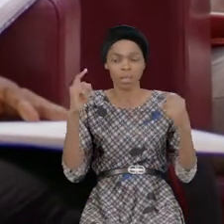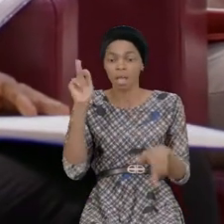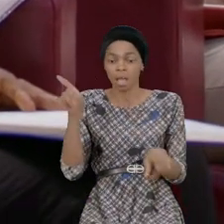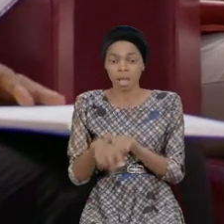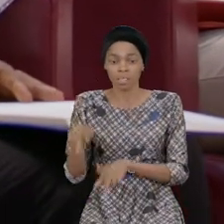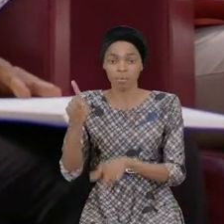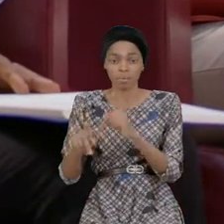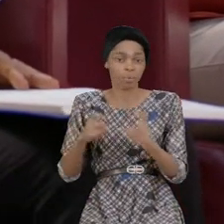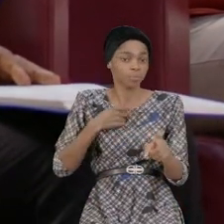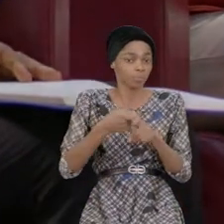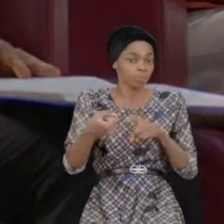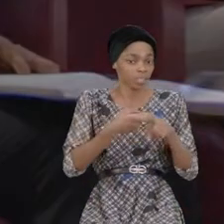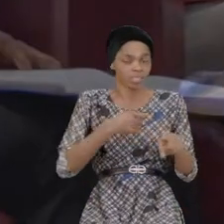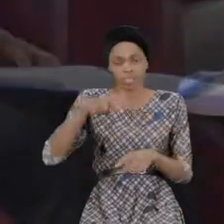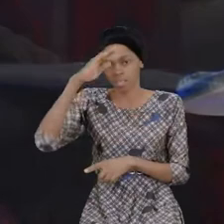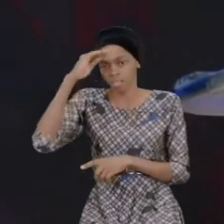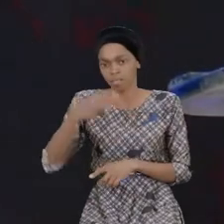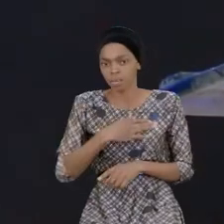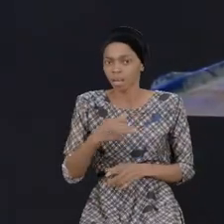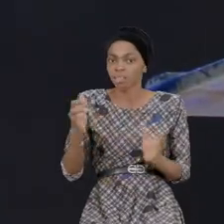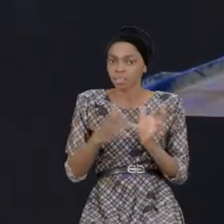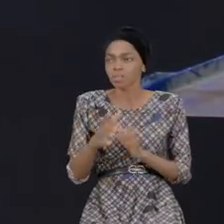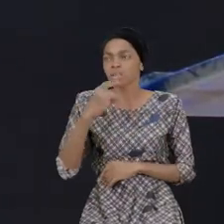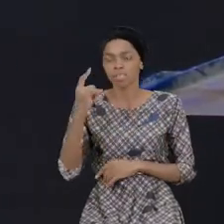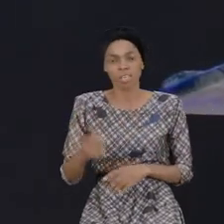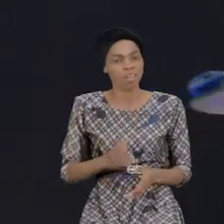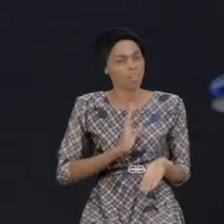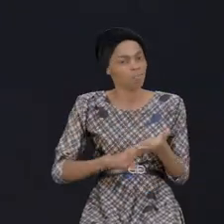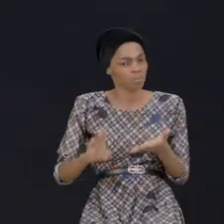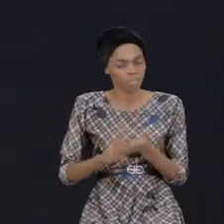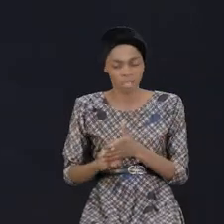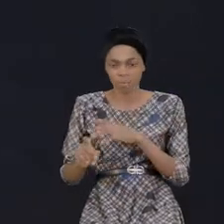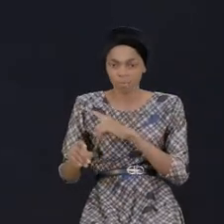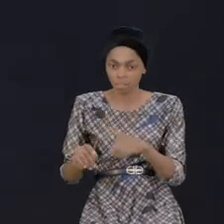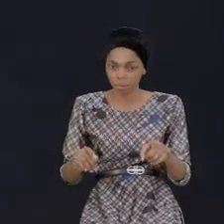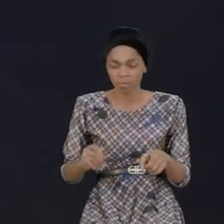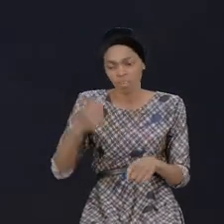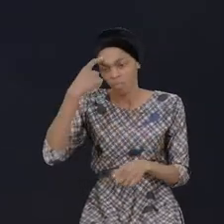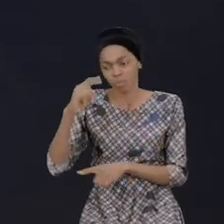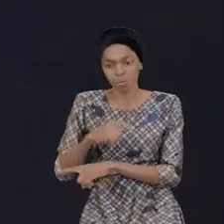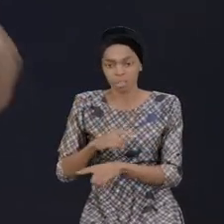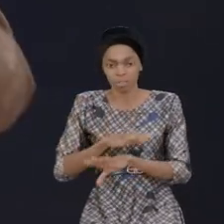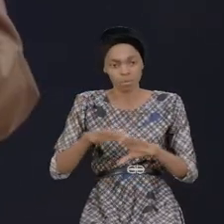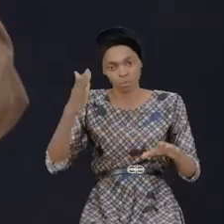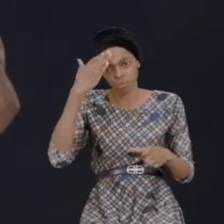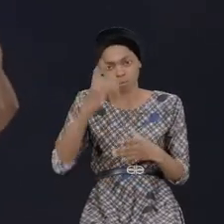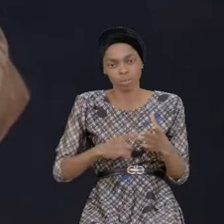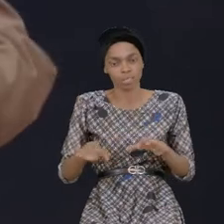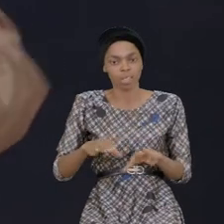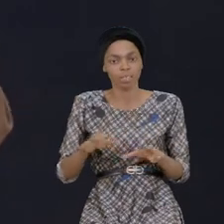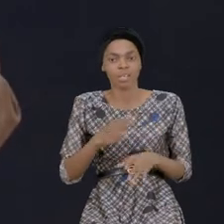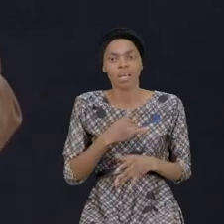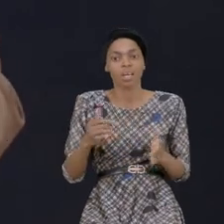persecuted him. And he said, "Forgive them, for they know not what they do." And we're saying, I'm so happy